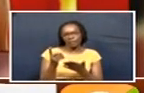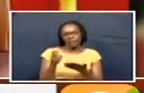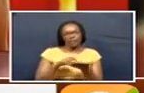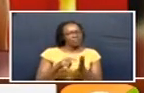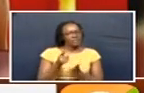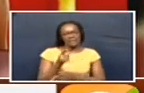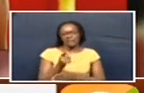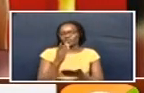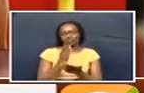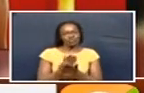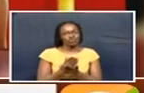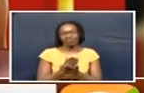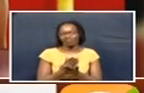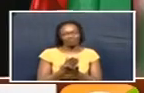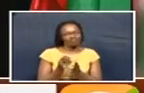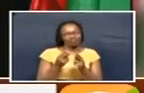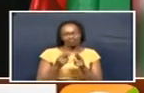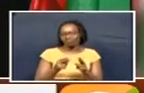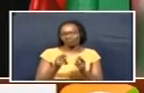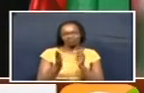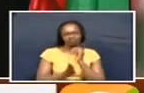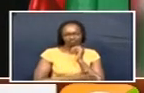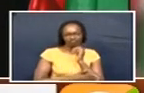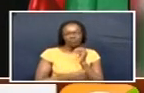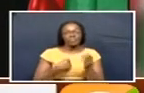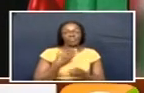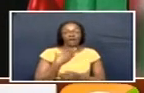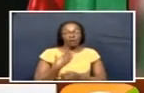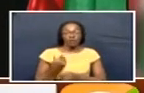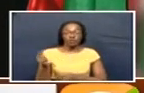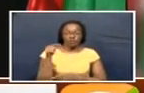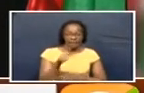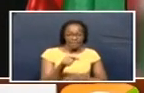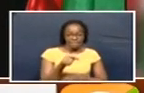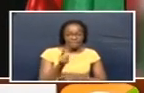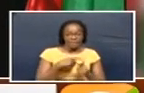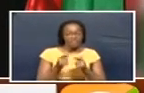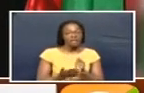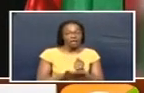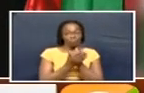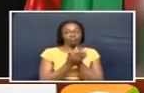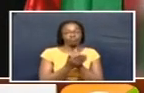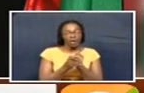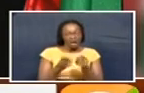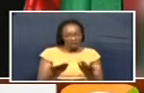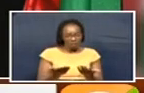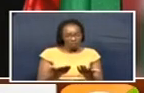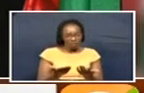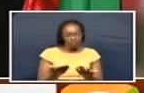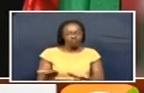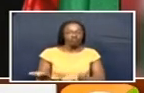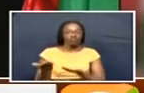It's ridiculous. Mm-hmm. So I would want to be able to come in and help by bringing